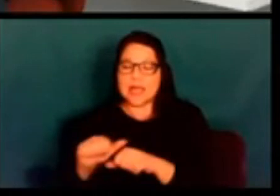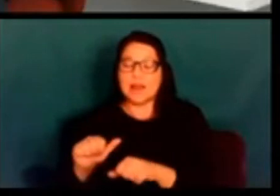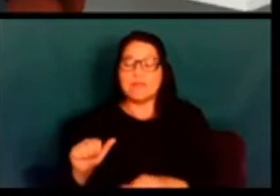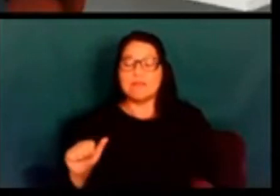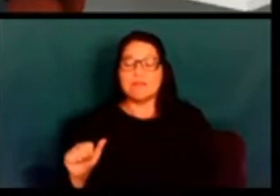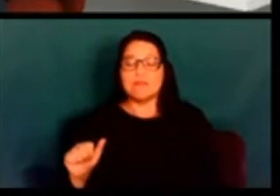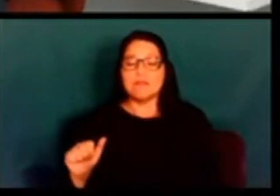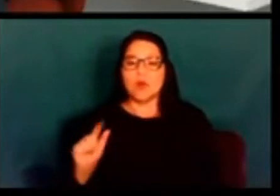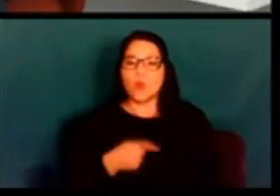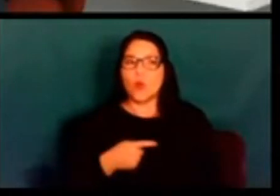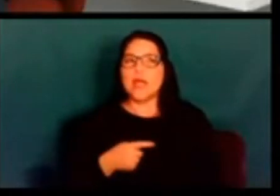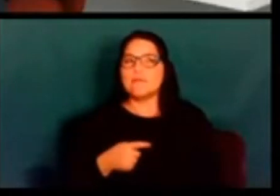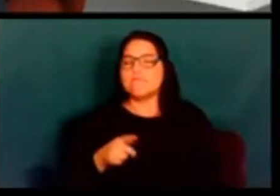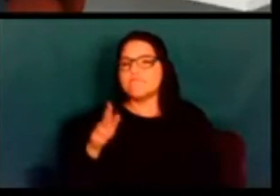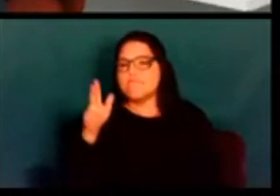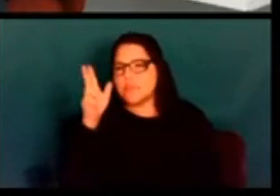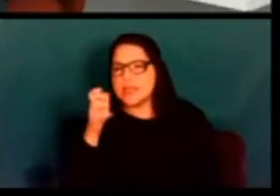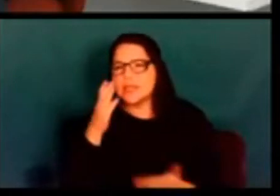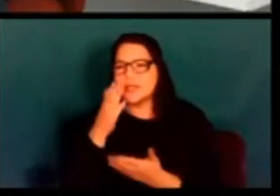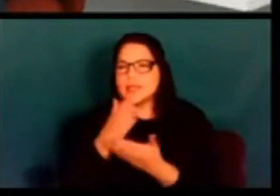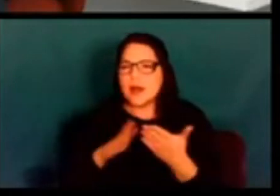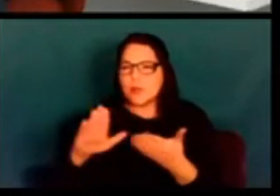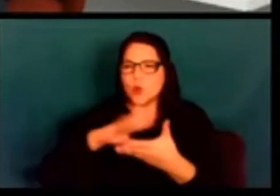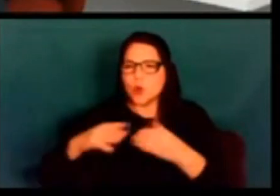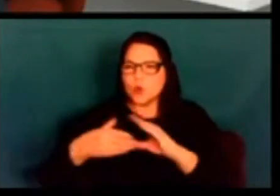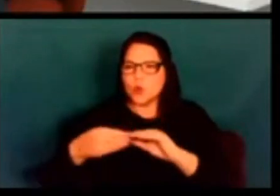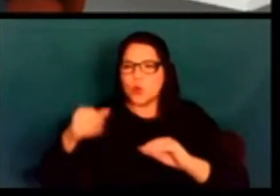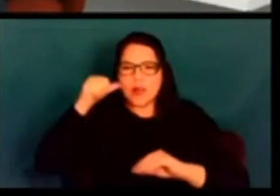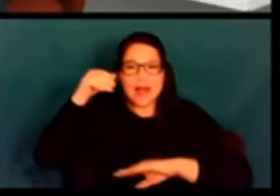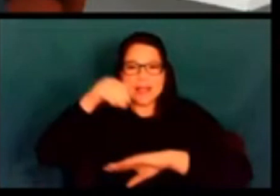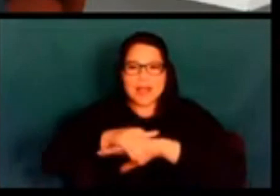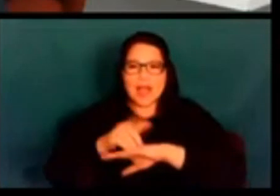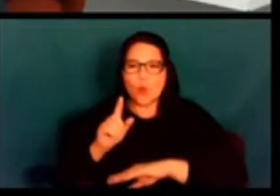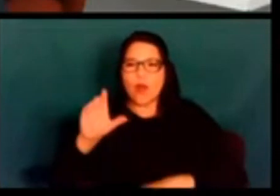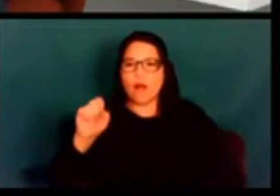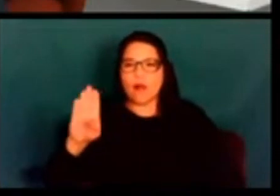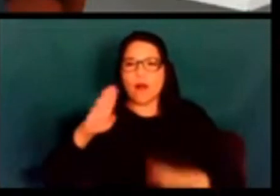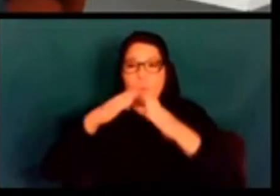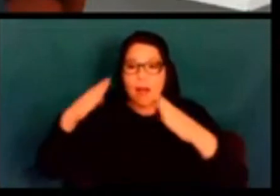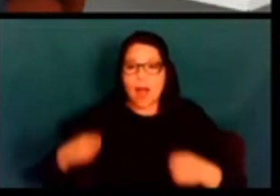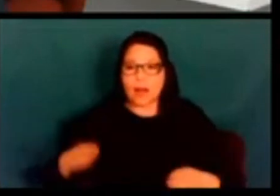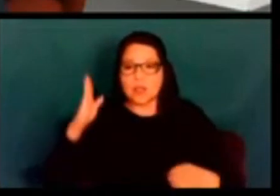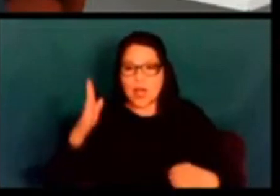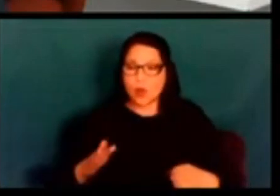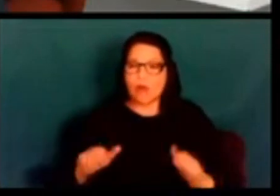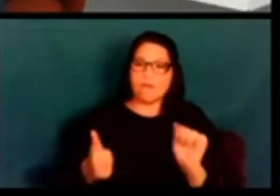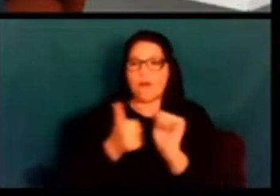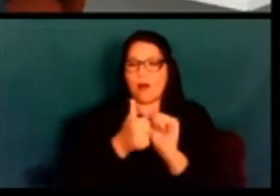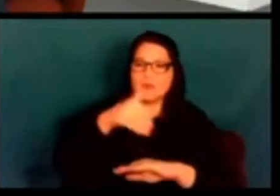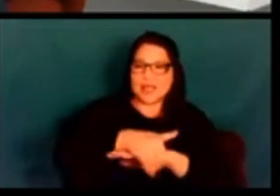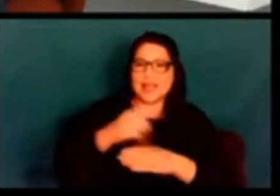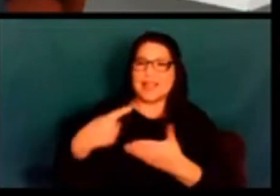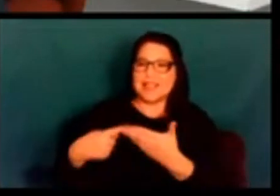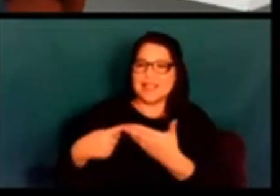chance to listen a little bit to your story last night at the clubhouse. And we're going to follow it up tonight